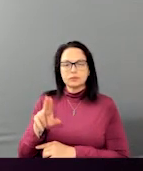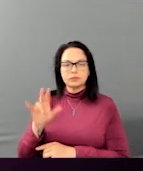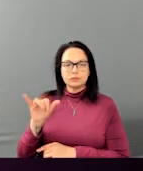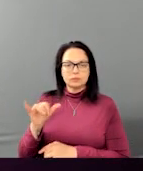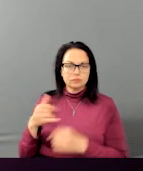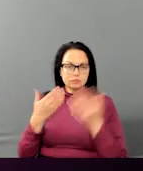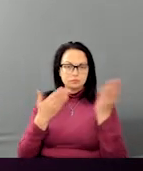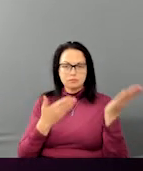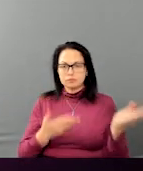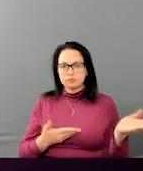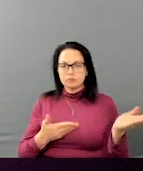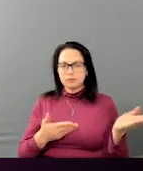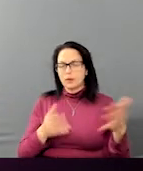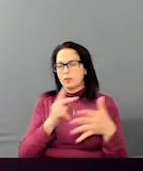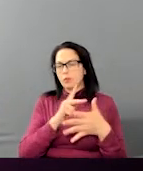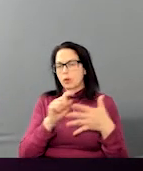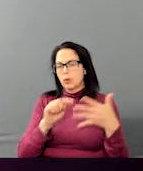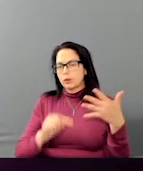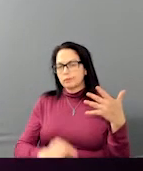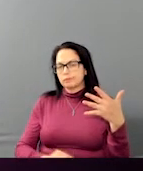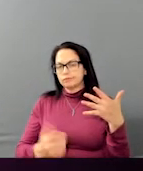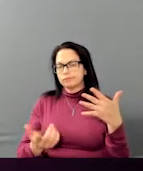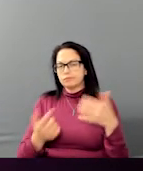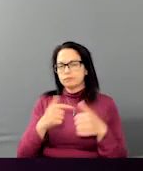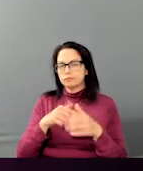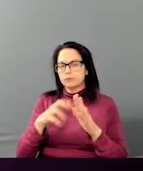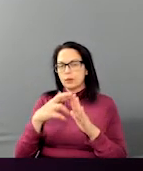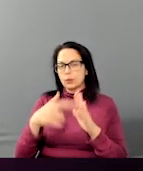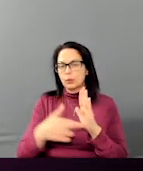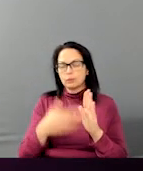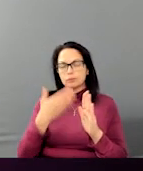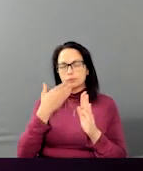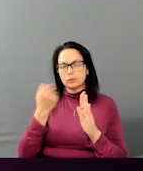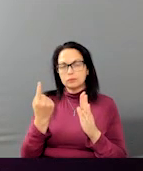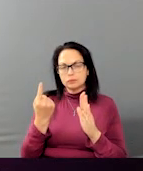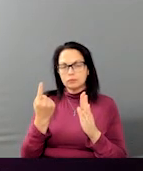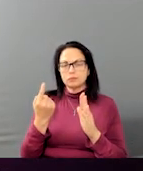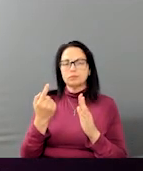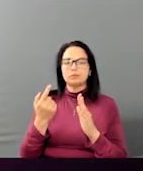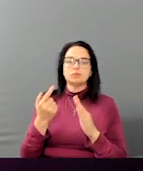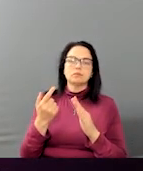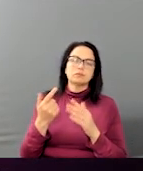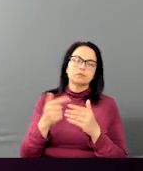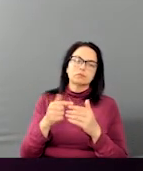are in priority order. So by role is the best one. It's under the